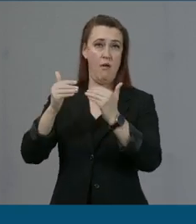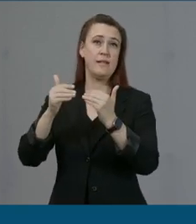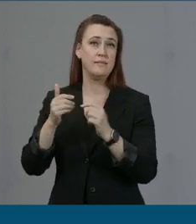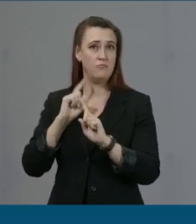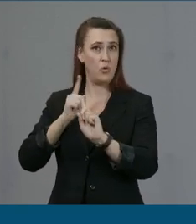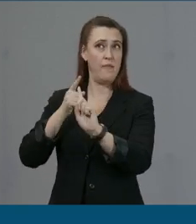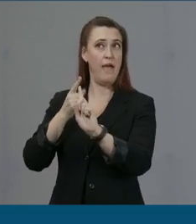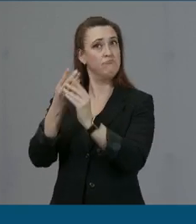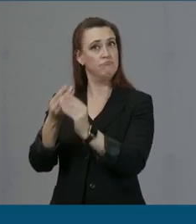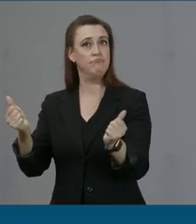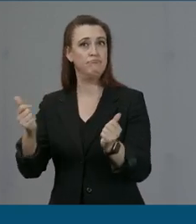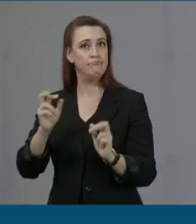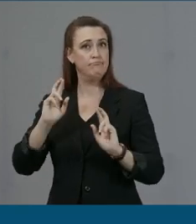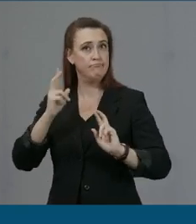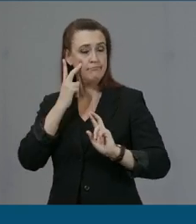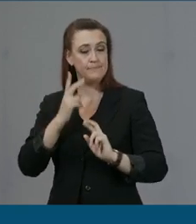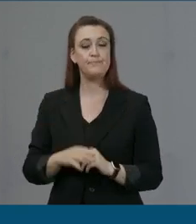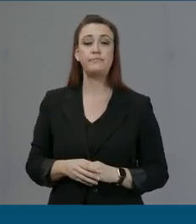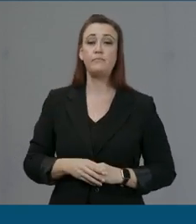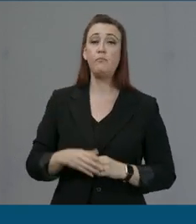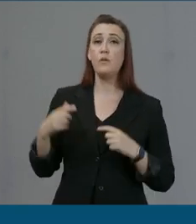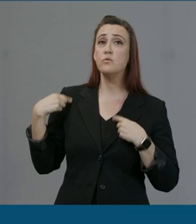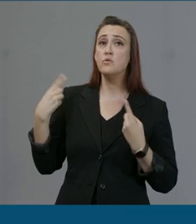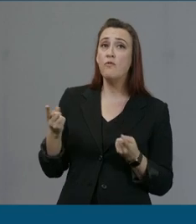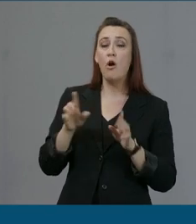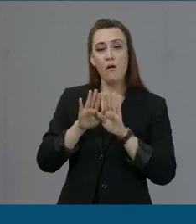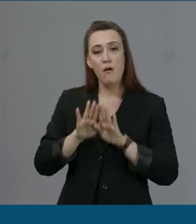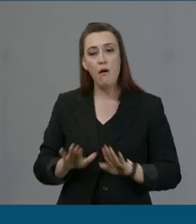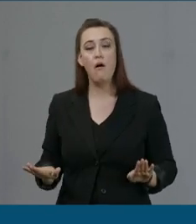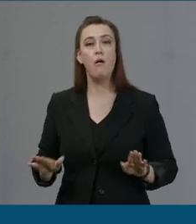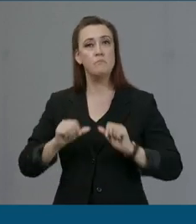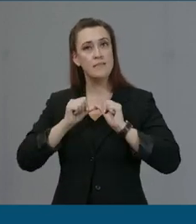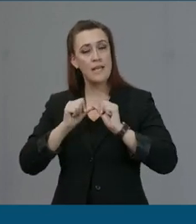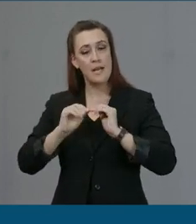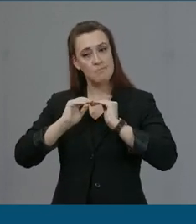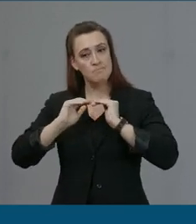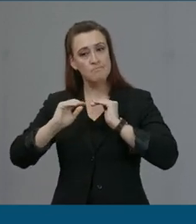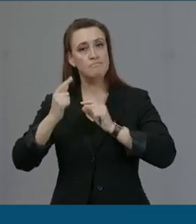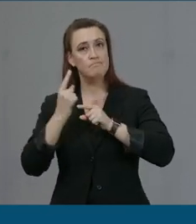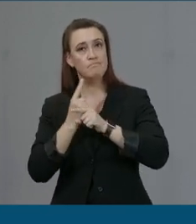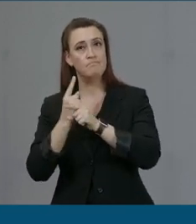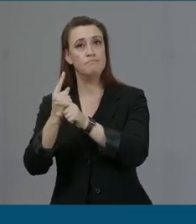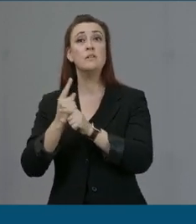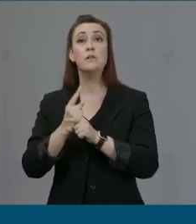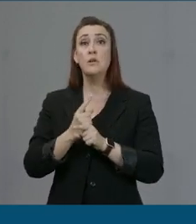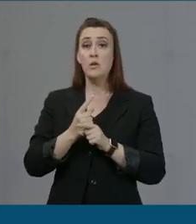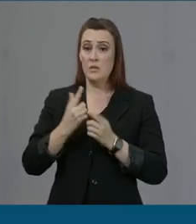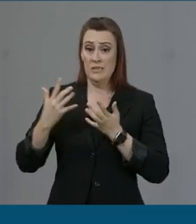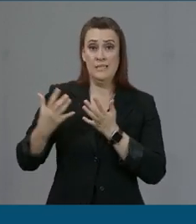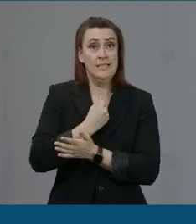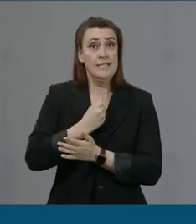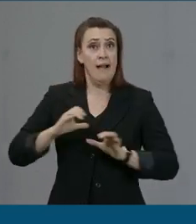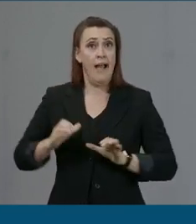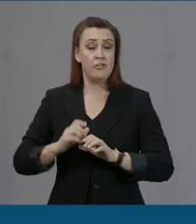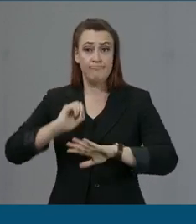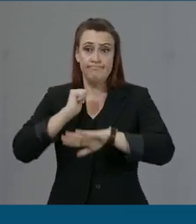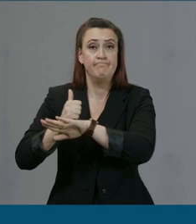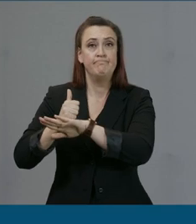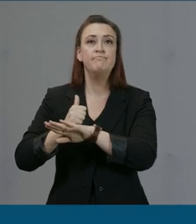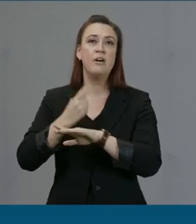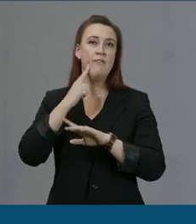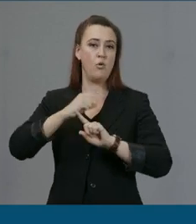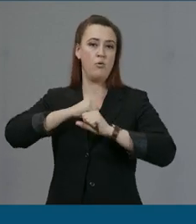Our approach has been calm and steady. The urgent action that we have taken is to protect public health.